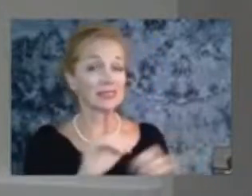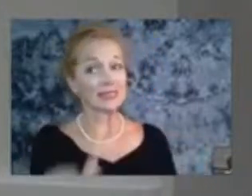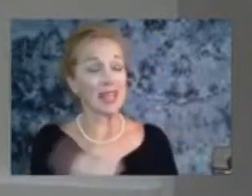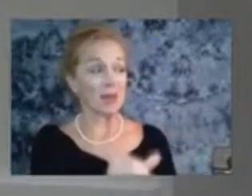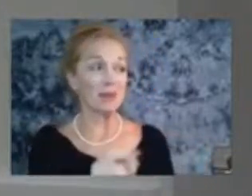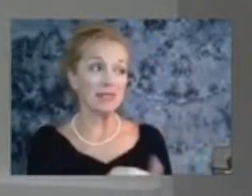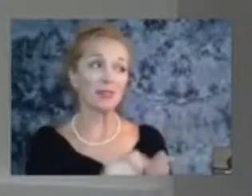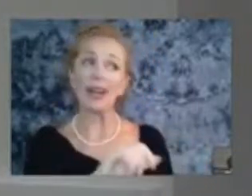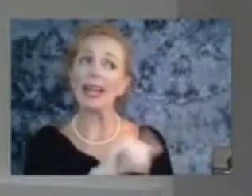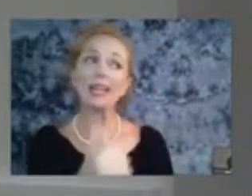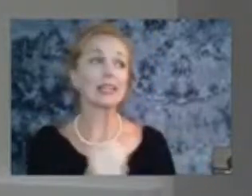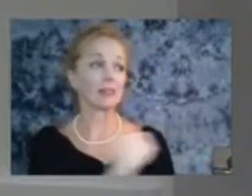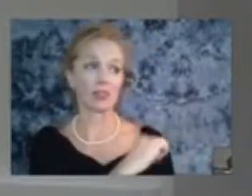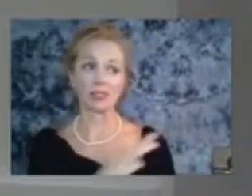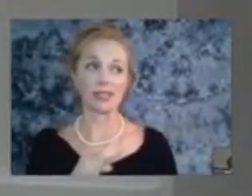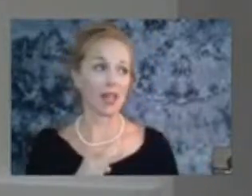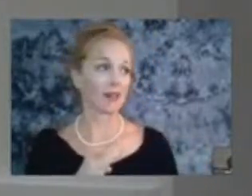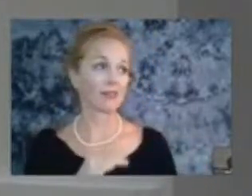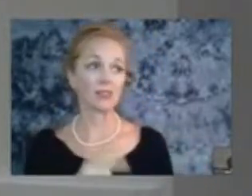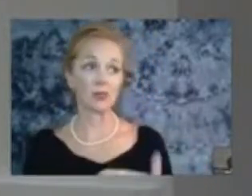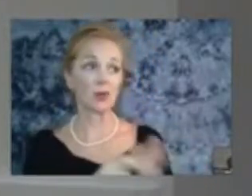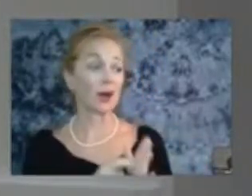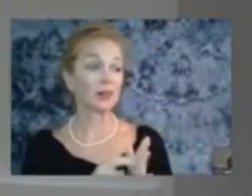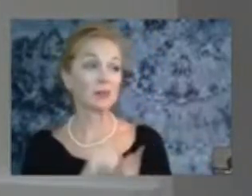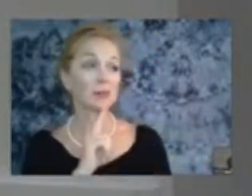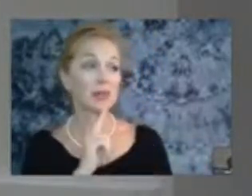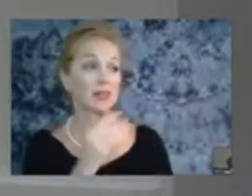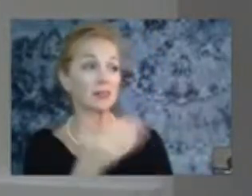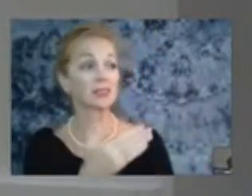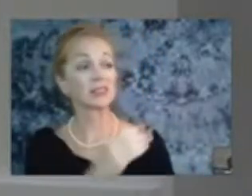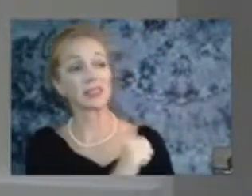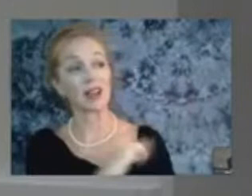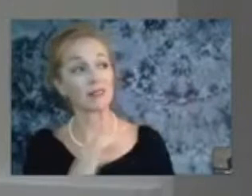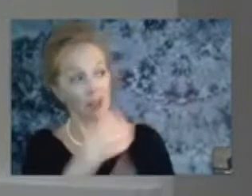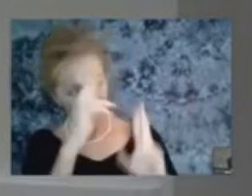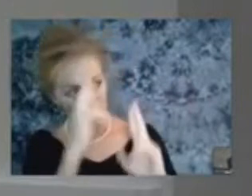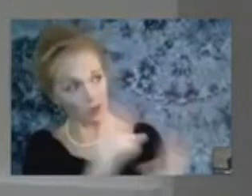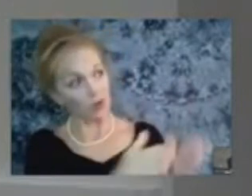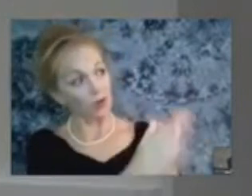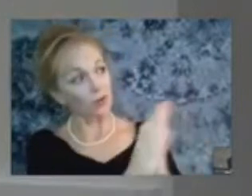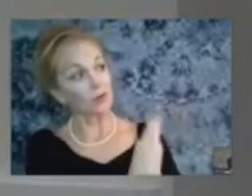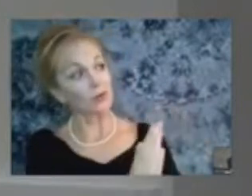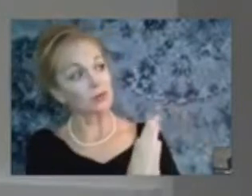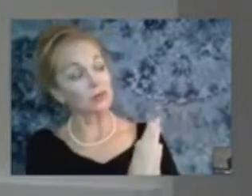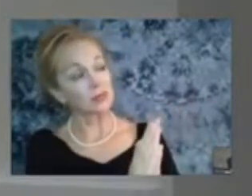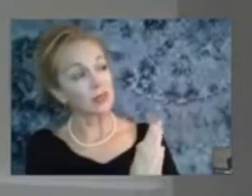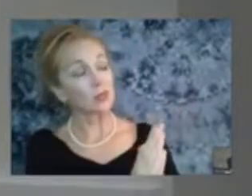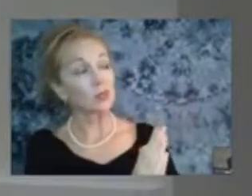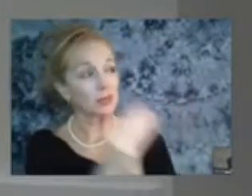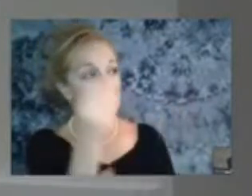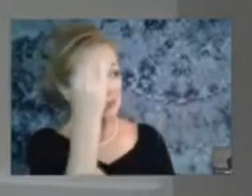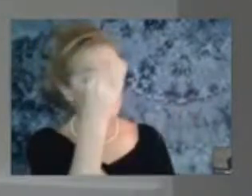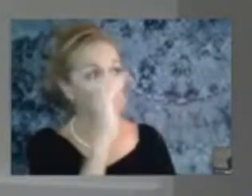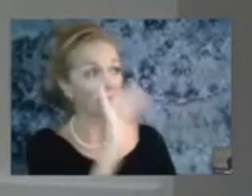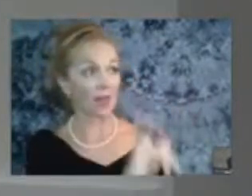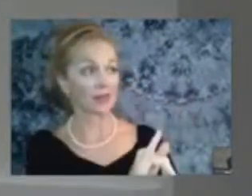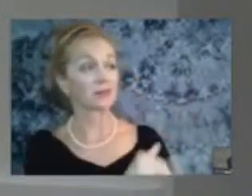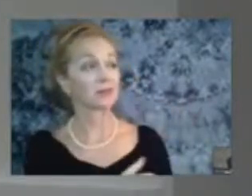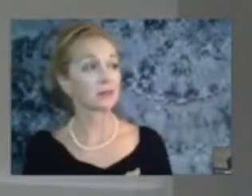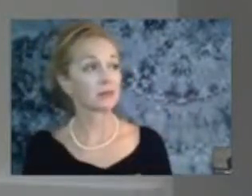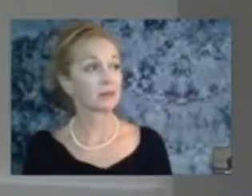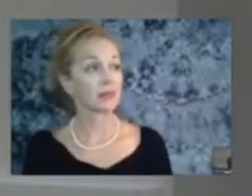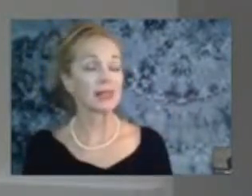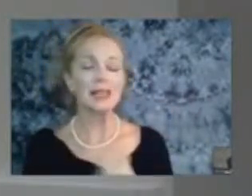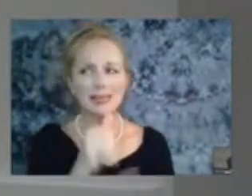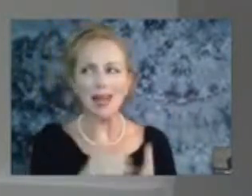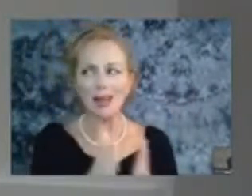site. So I would respectfully request that you consider that. Whilst it hasn't been asked for at the same